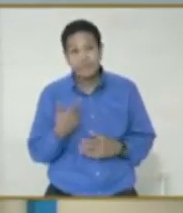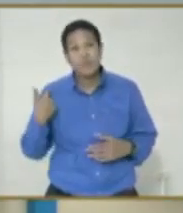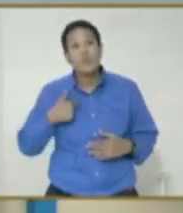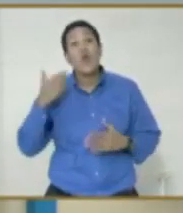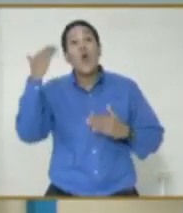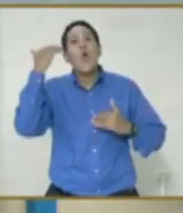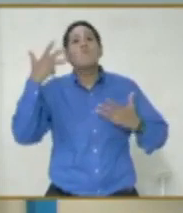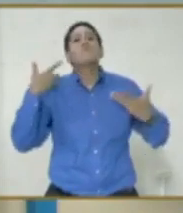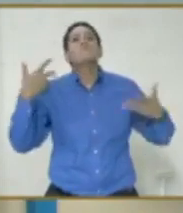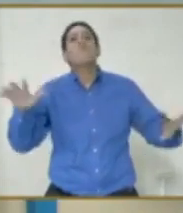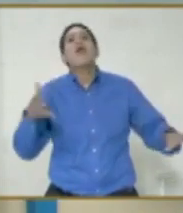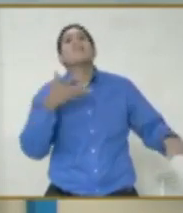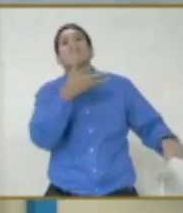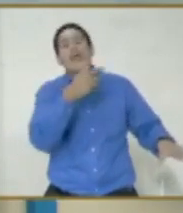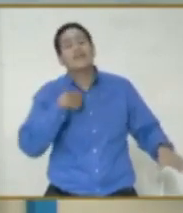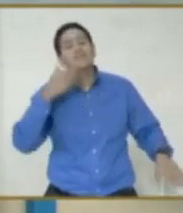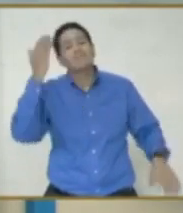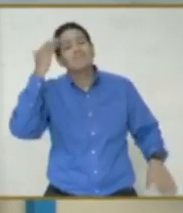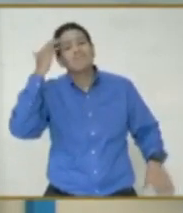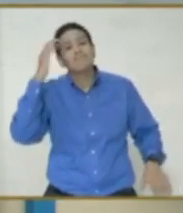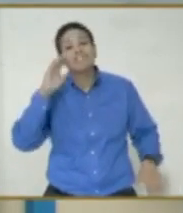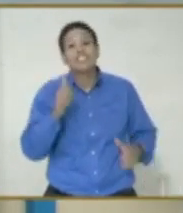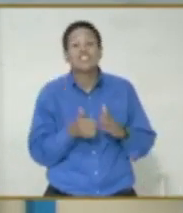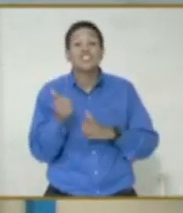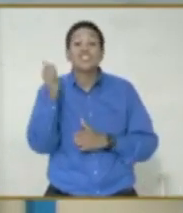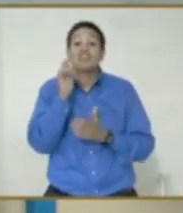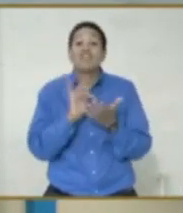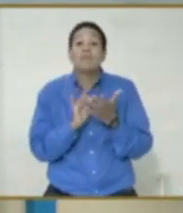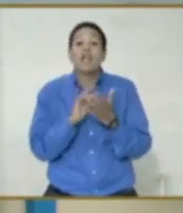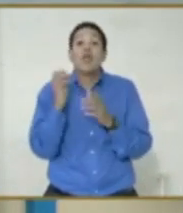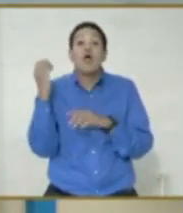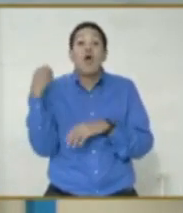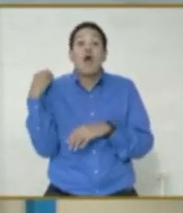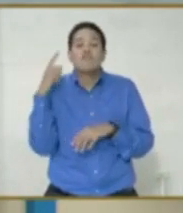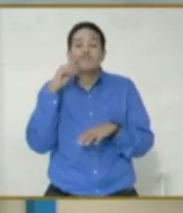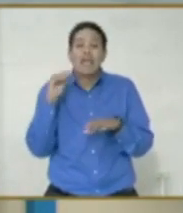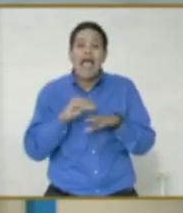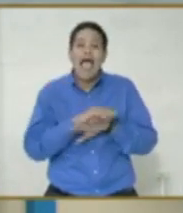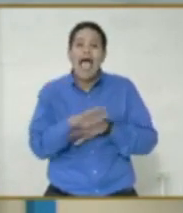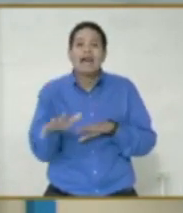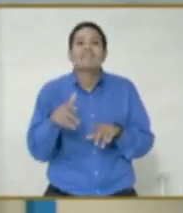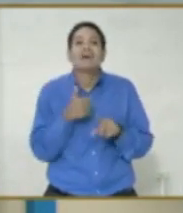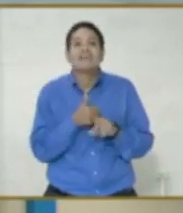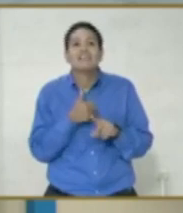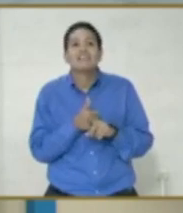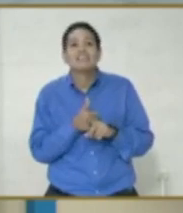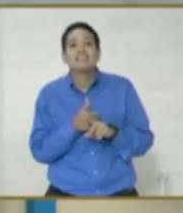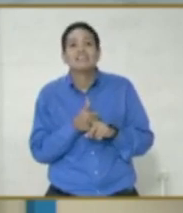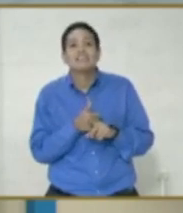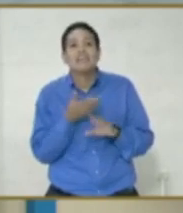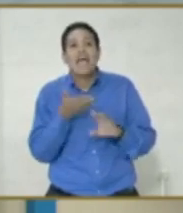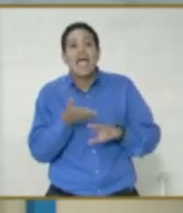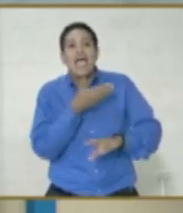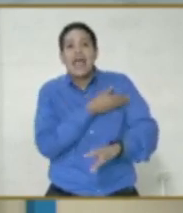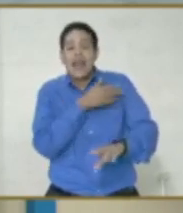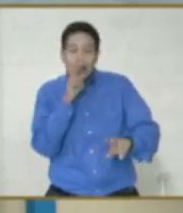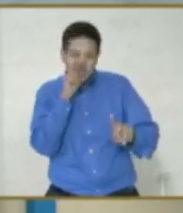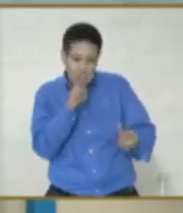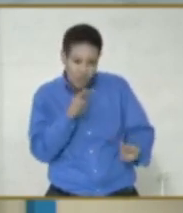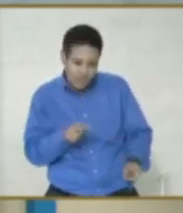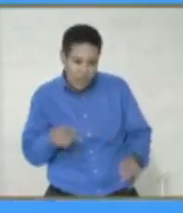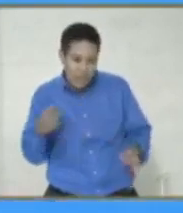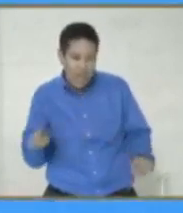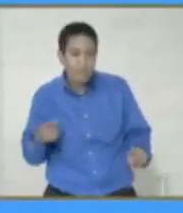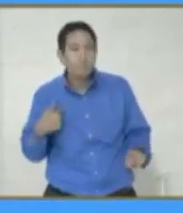infirmary, the CMO has advised that there are 5 categories of persons who will be screening, enhanced surveillance will be done. Of course, we know